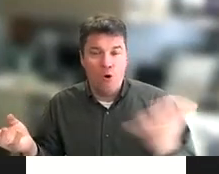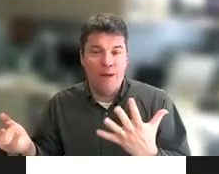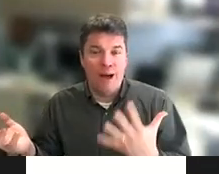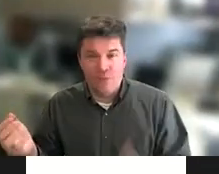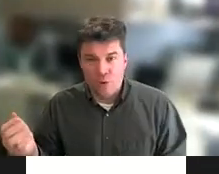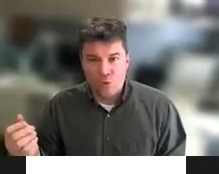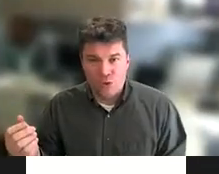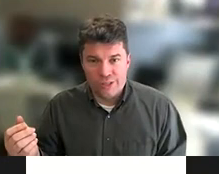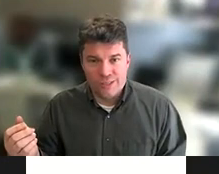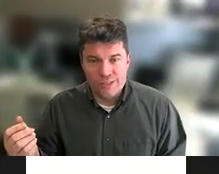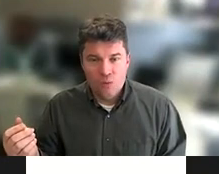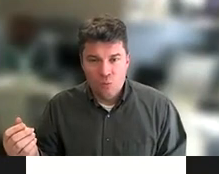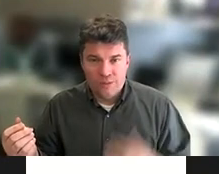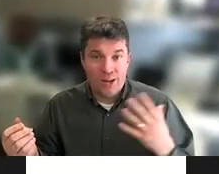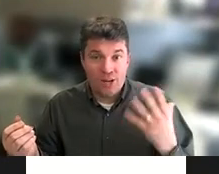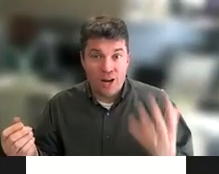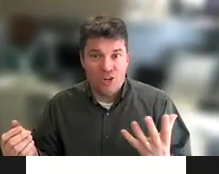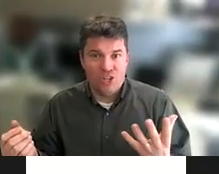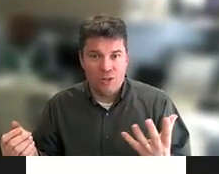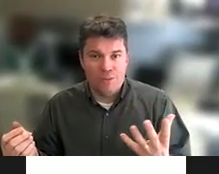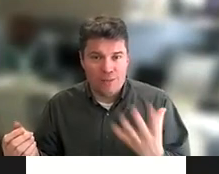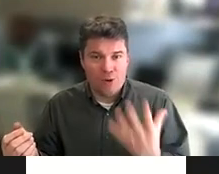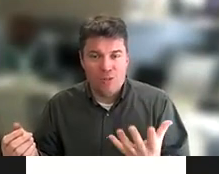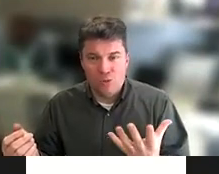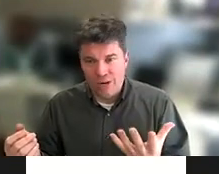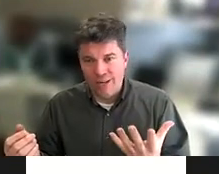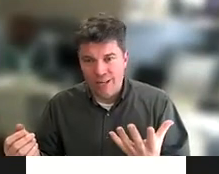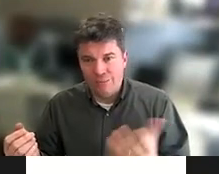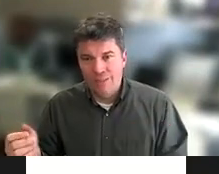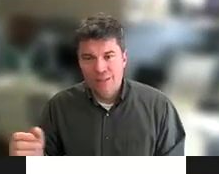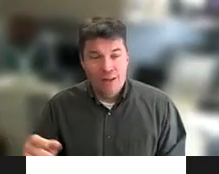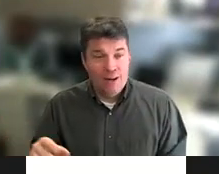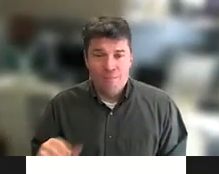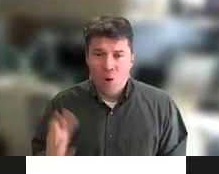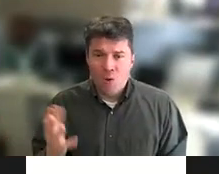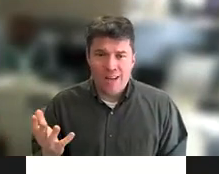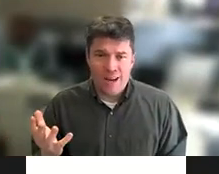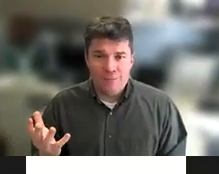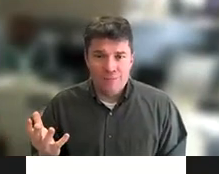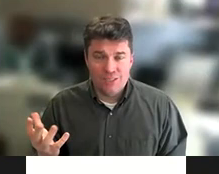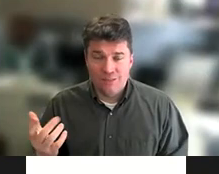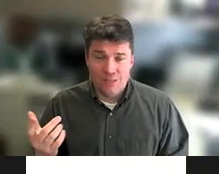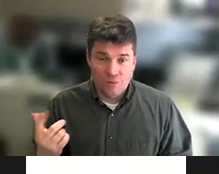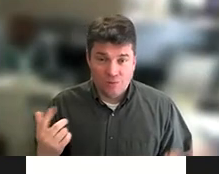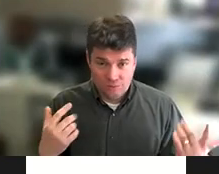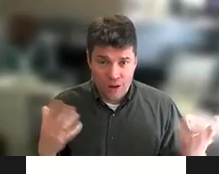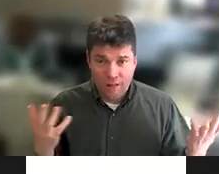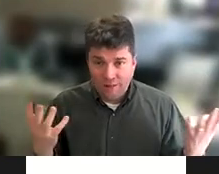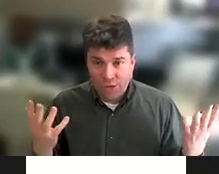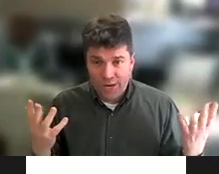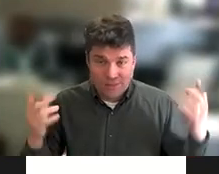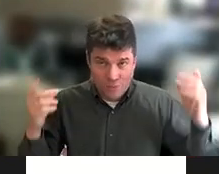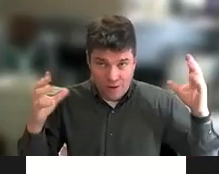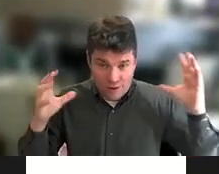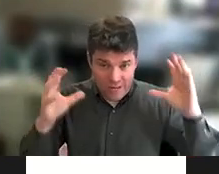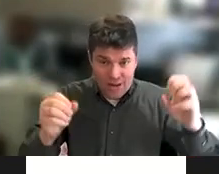maybe 4 or 5 of those words was actually understood by the person who's reading lips. And most times, you know, we